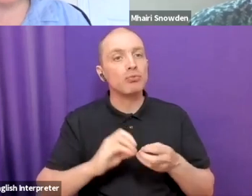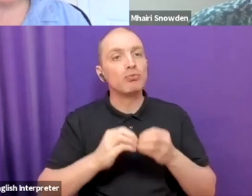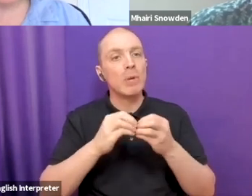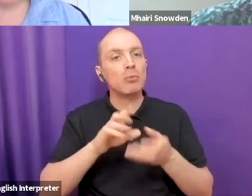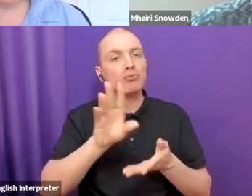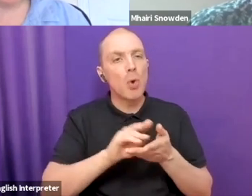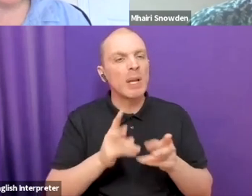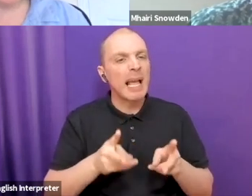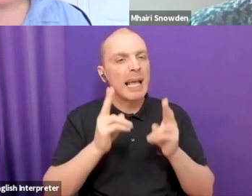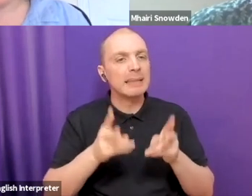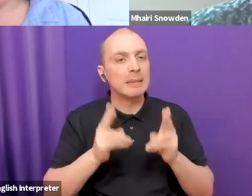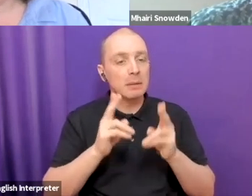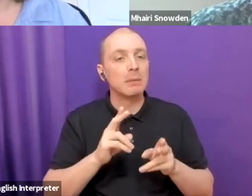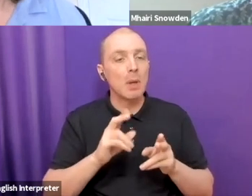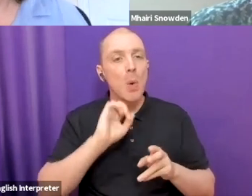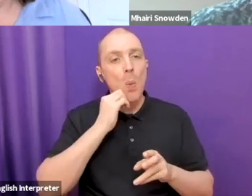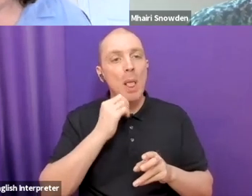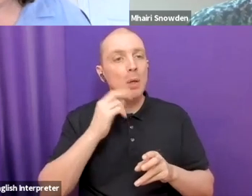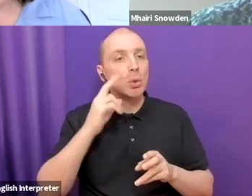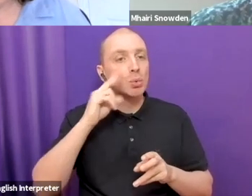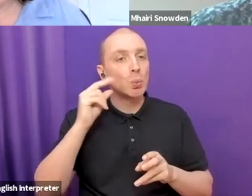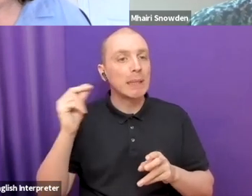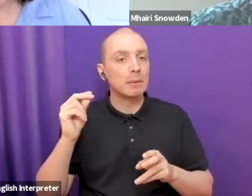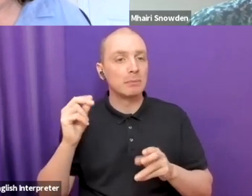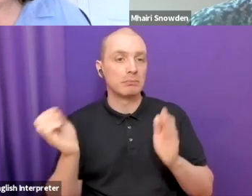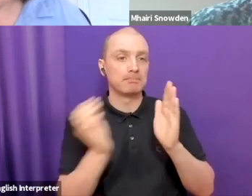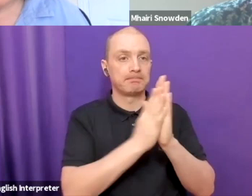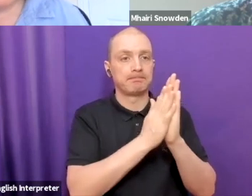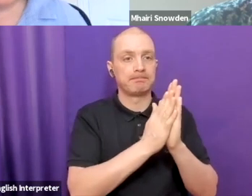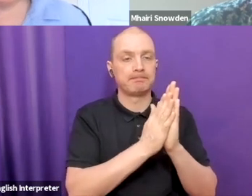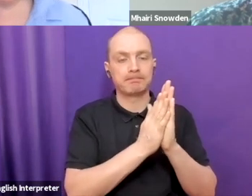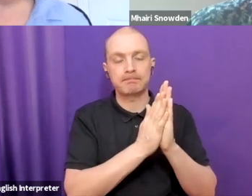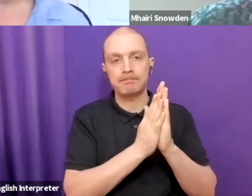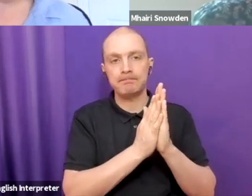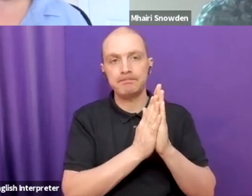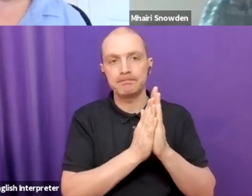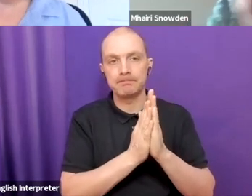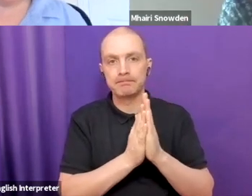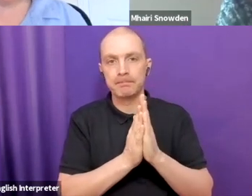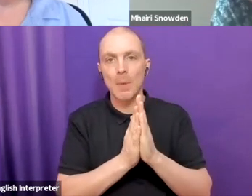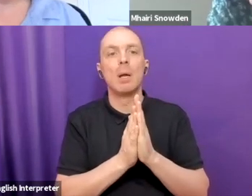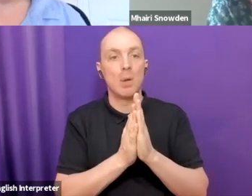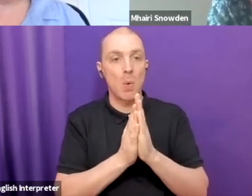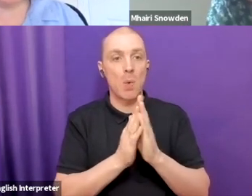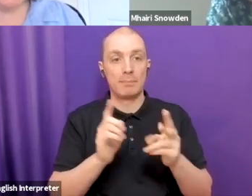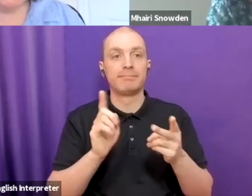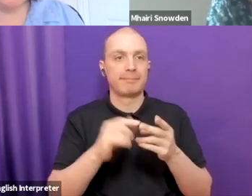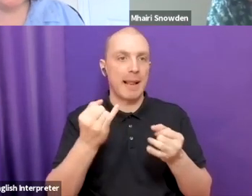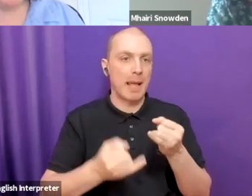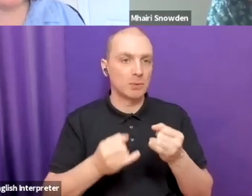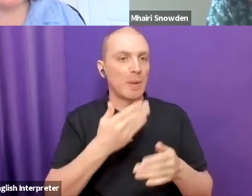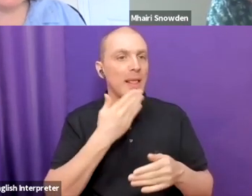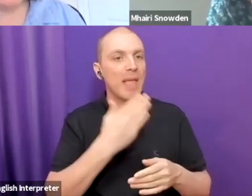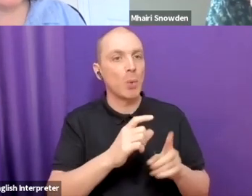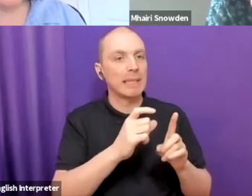the editing and made sure that we're all good on that front. So it just remains for me to say thank you so much to Diego,